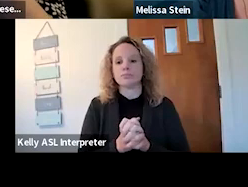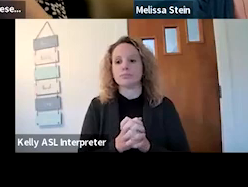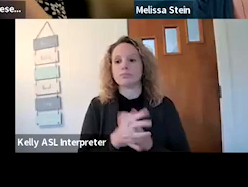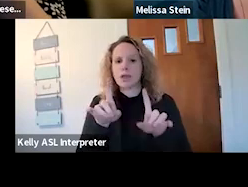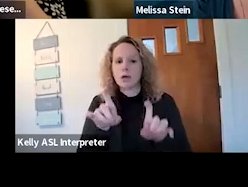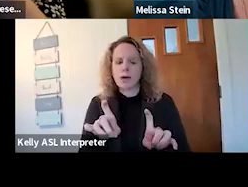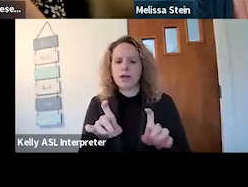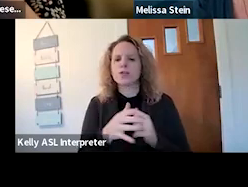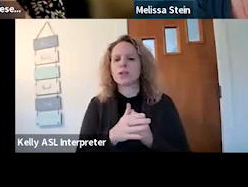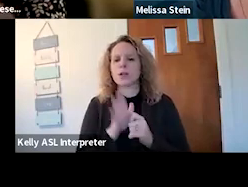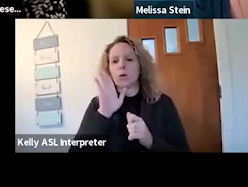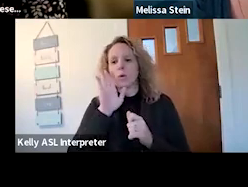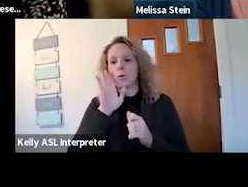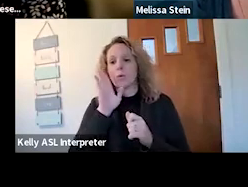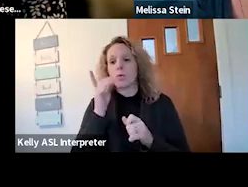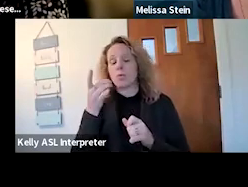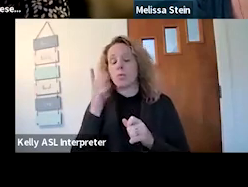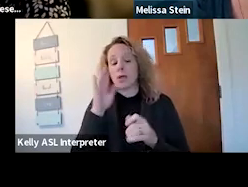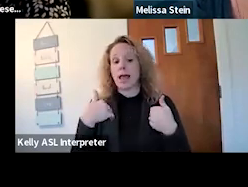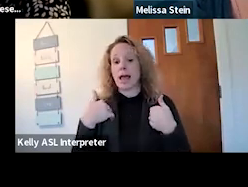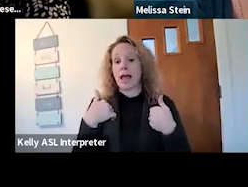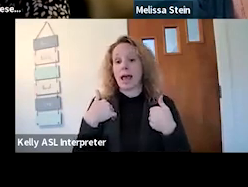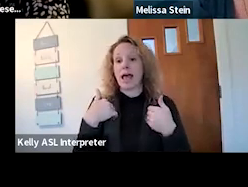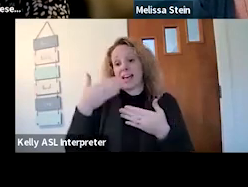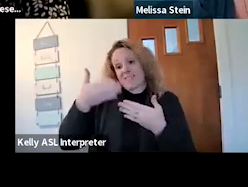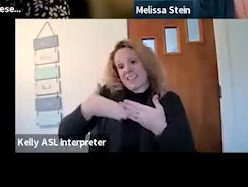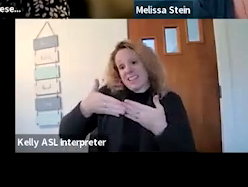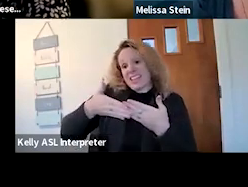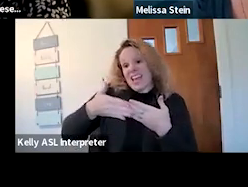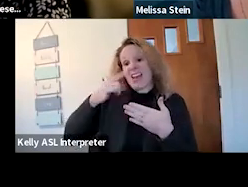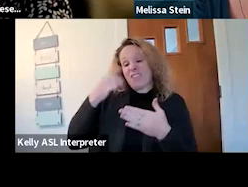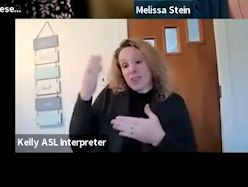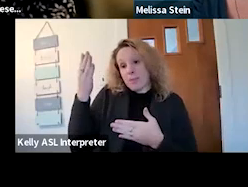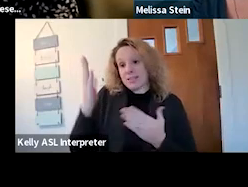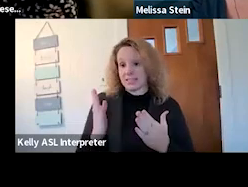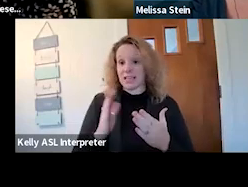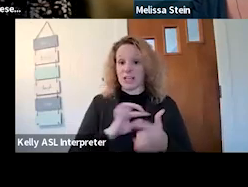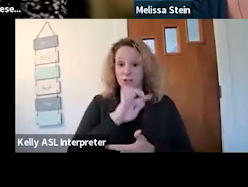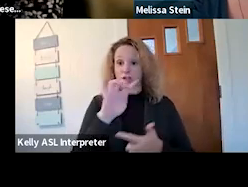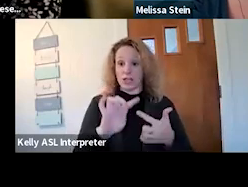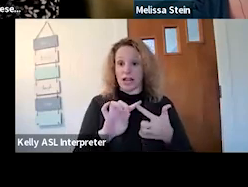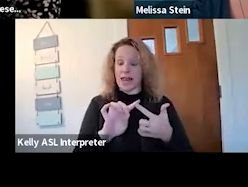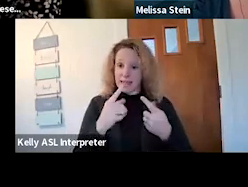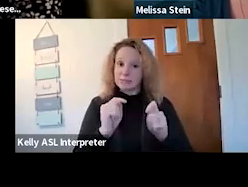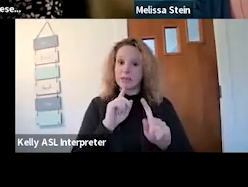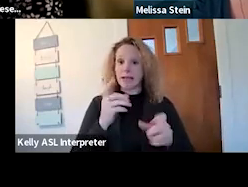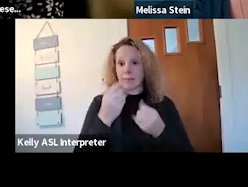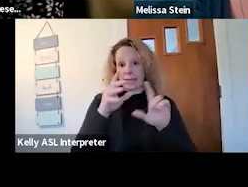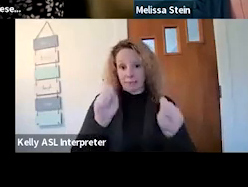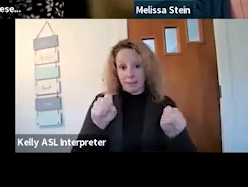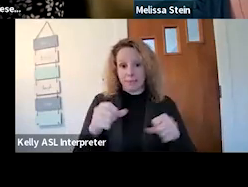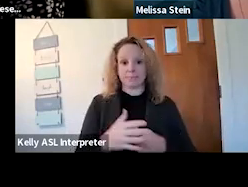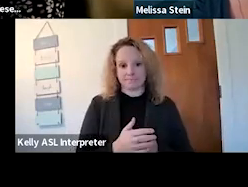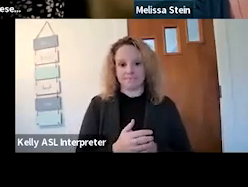Questions for the presenters will be addressed at the end of the presentation, and we'll address as many questions as time